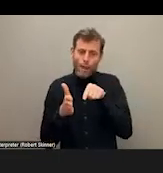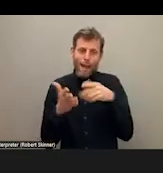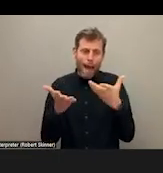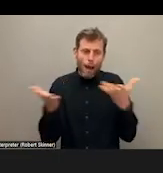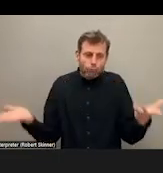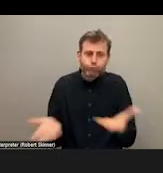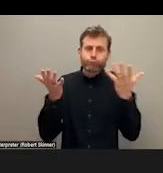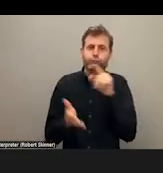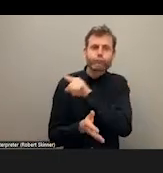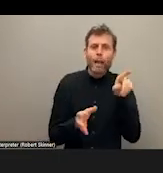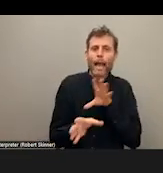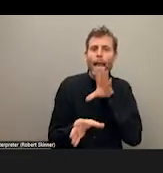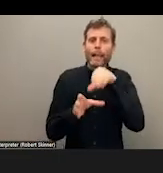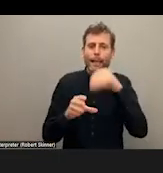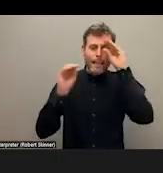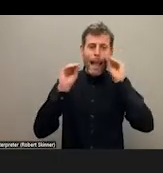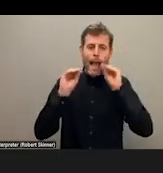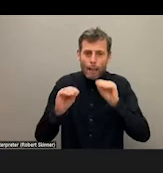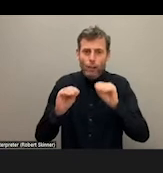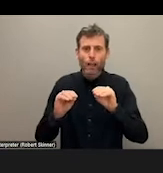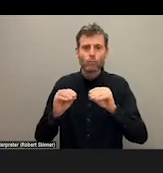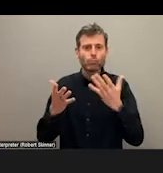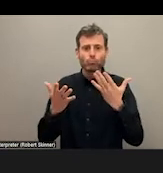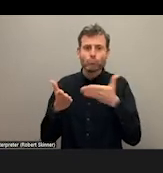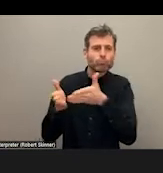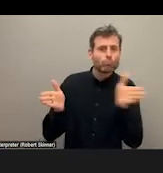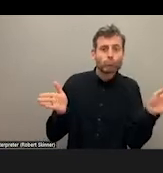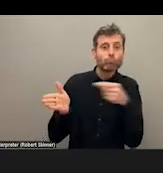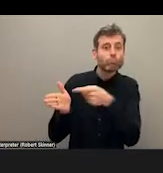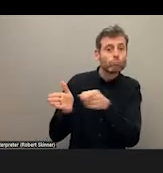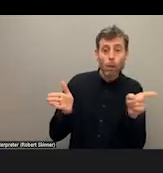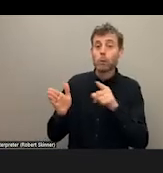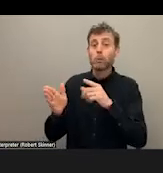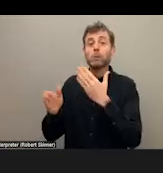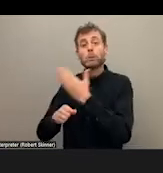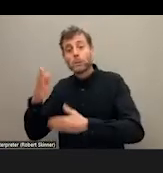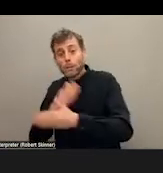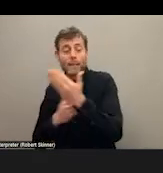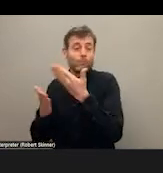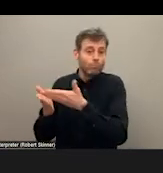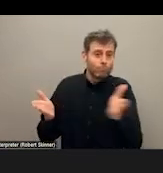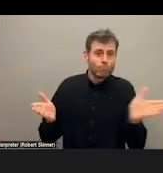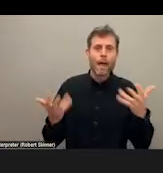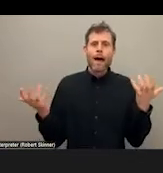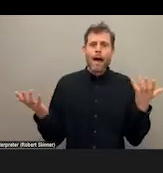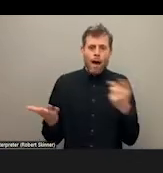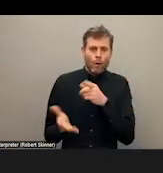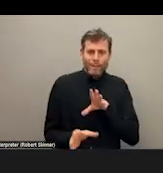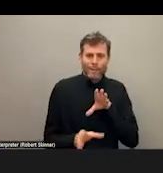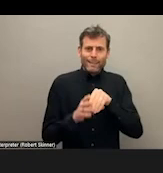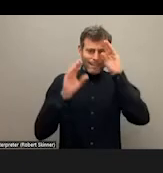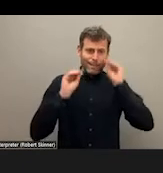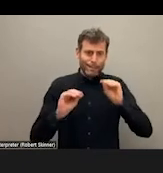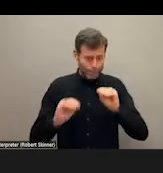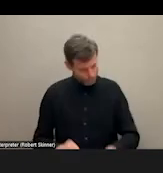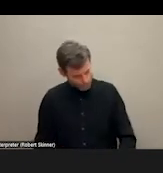populations, including individuals with disabilities, throughout the education continuum. Welcome, Joshua. So coming from a